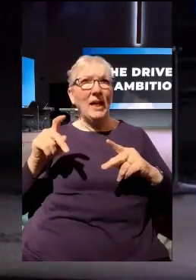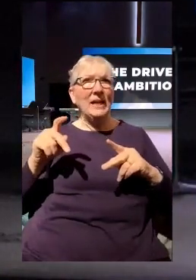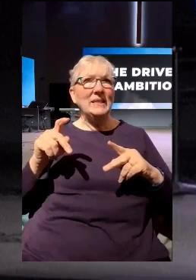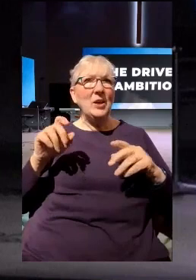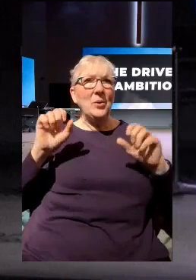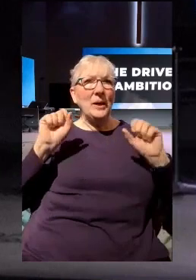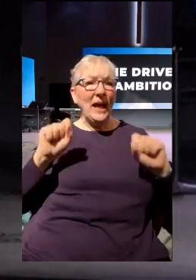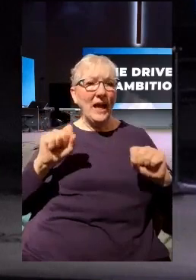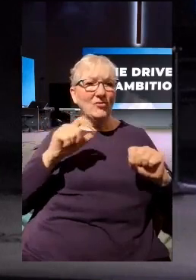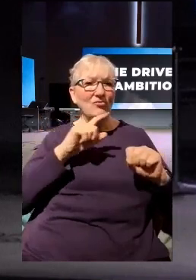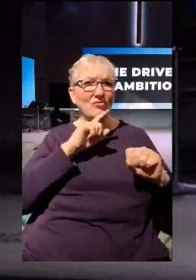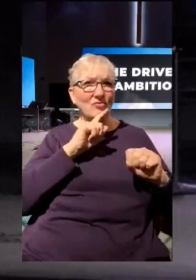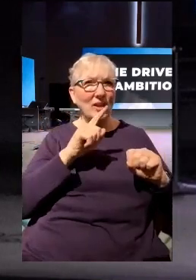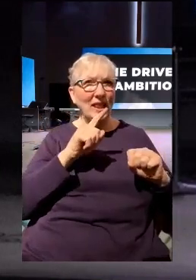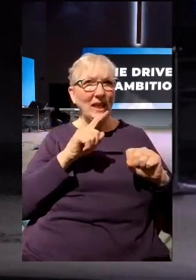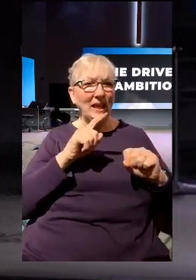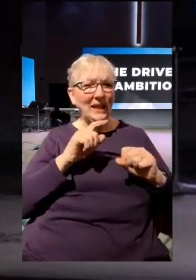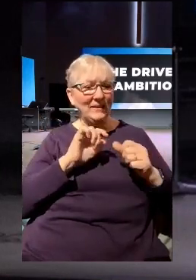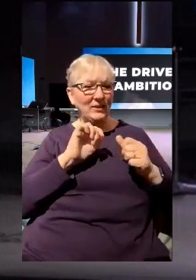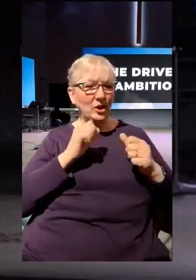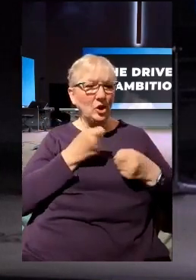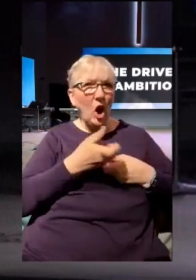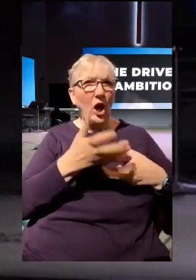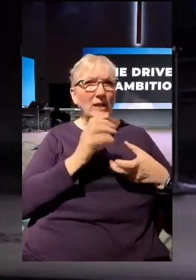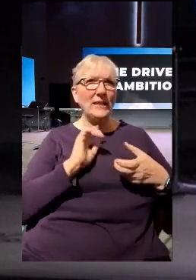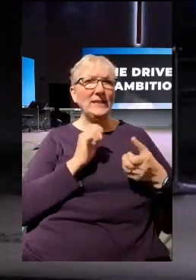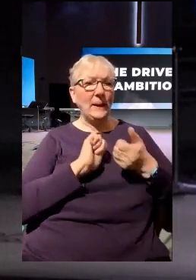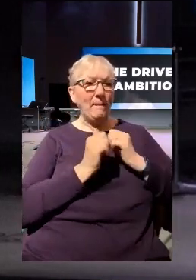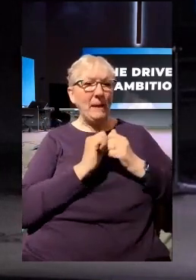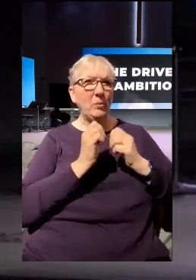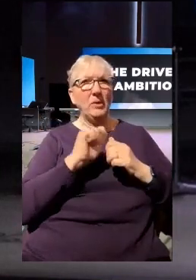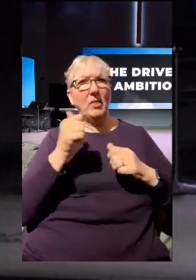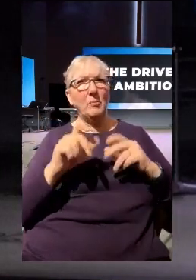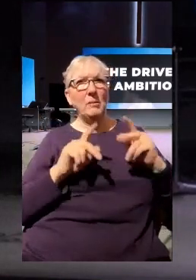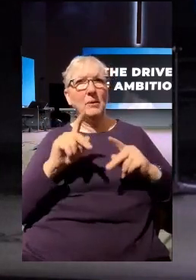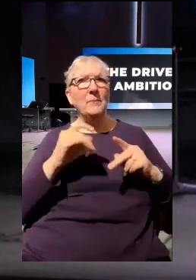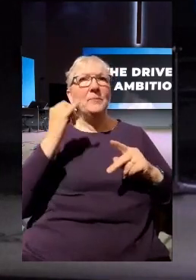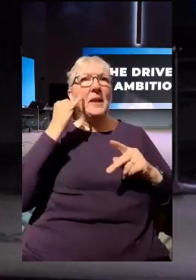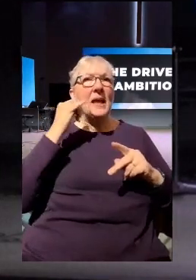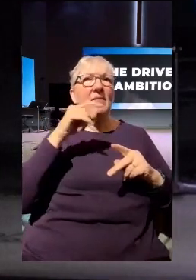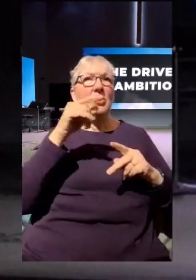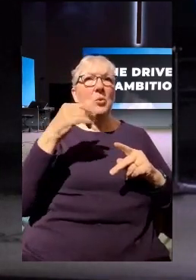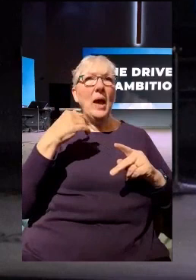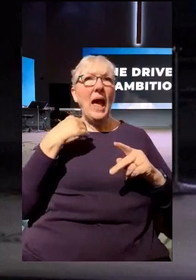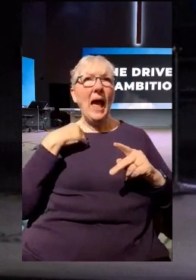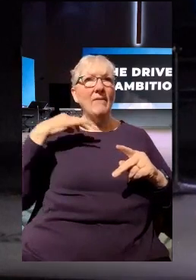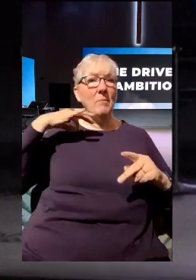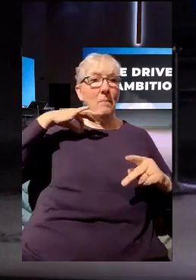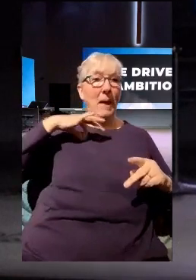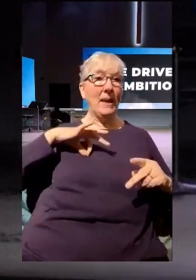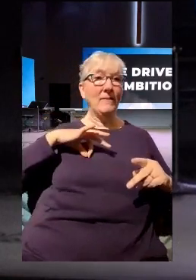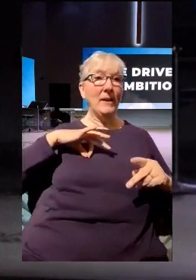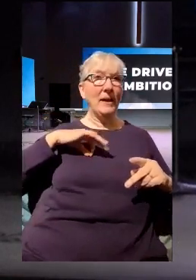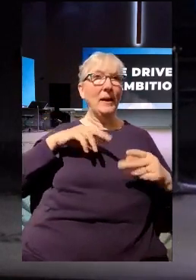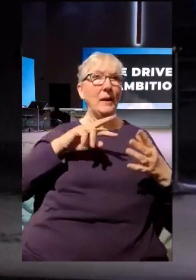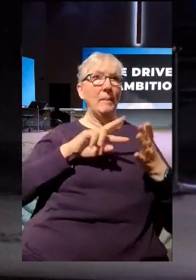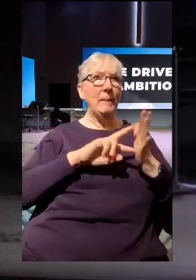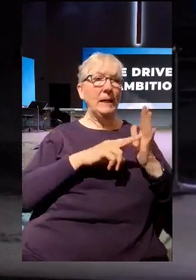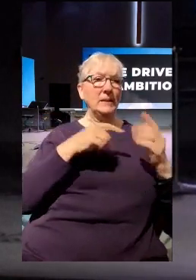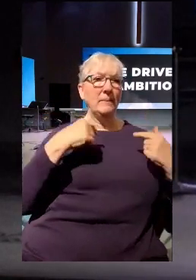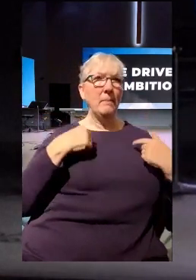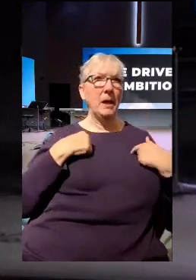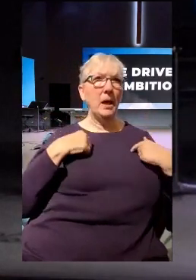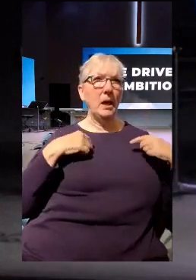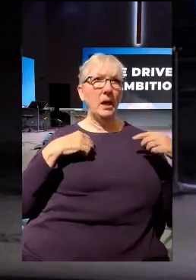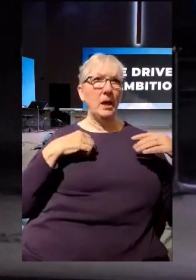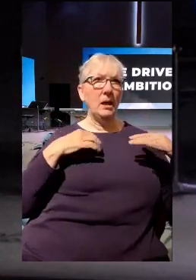us in competition with others. If you have a leg up, I must be a leg down. If I